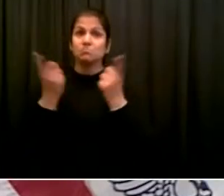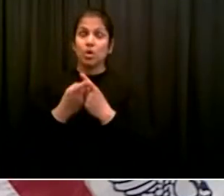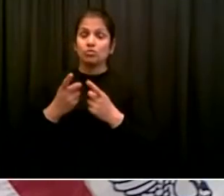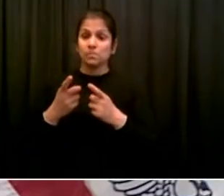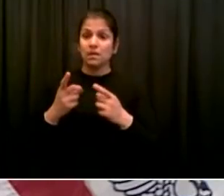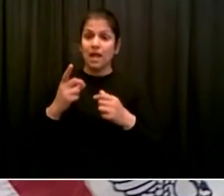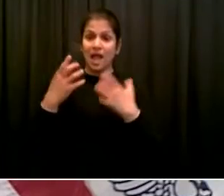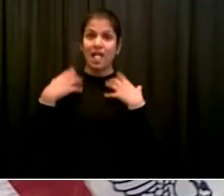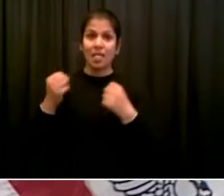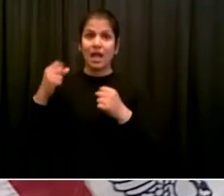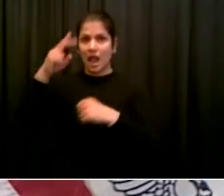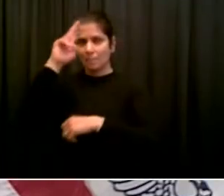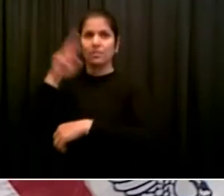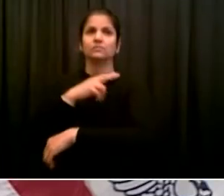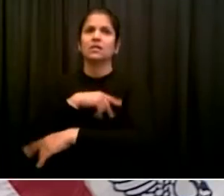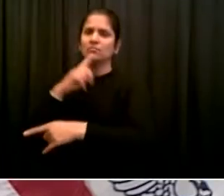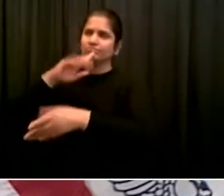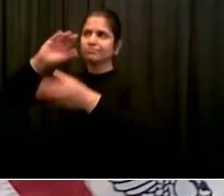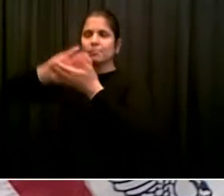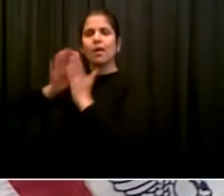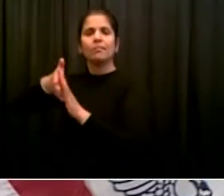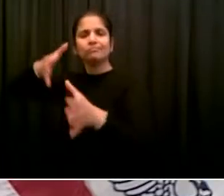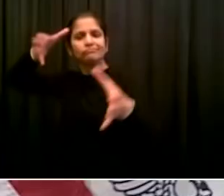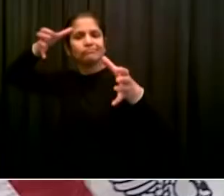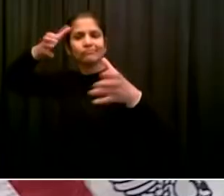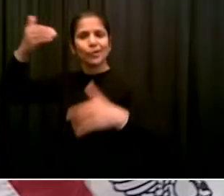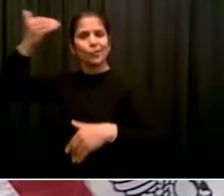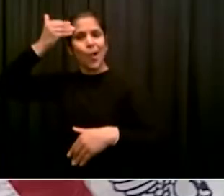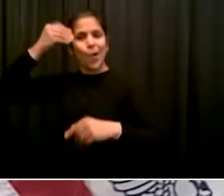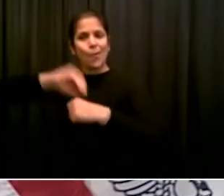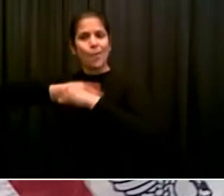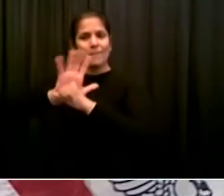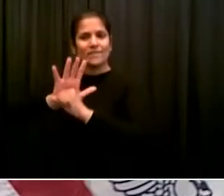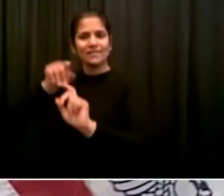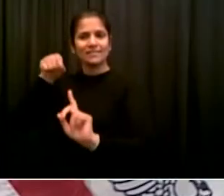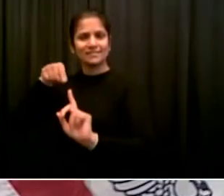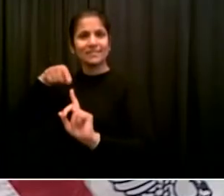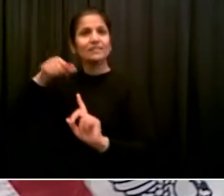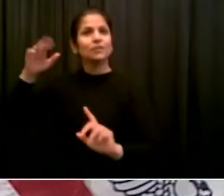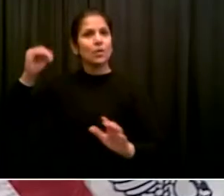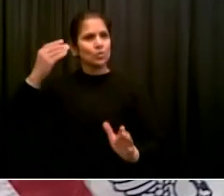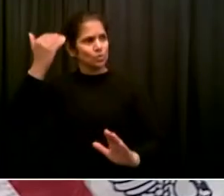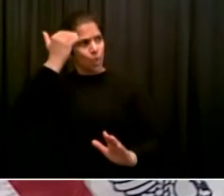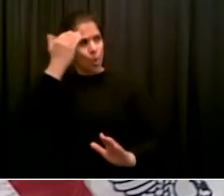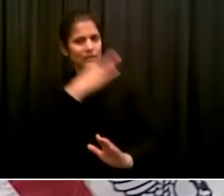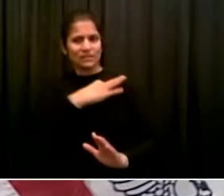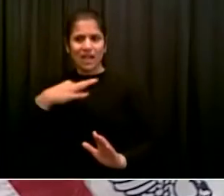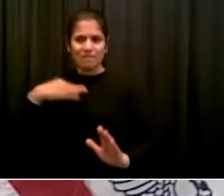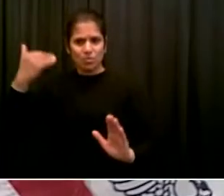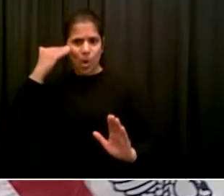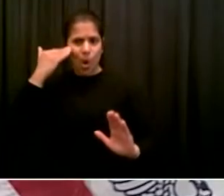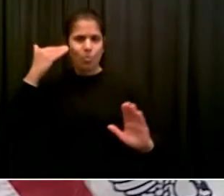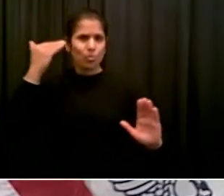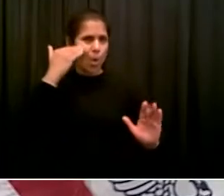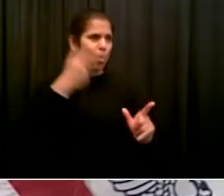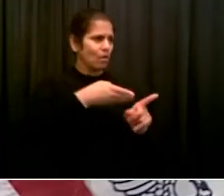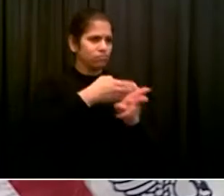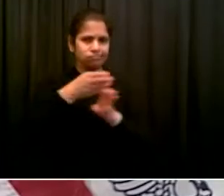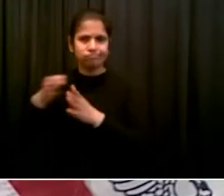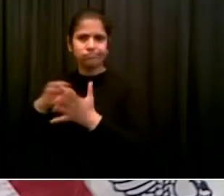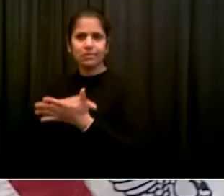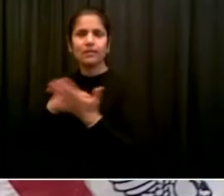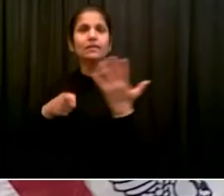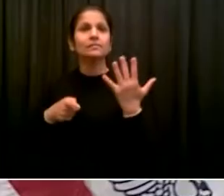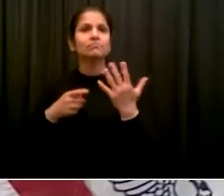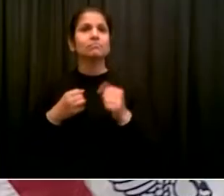We have the staffing. We know how to do it. So when we see an area that needs more intensive vaccination